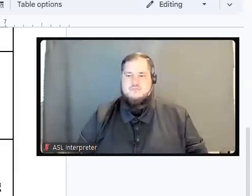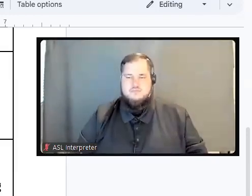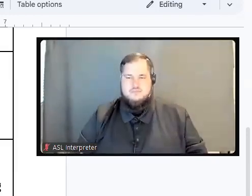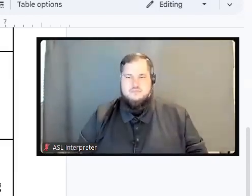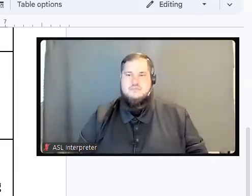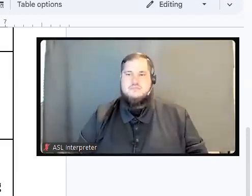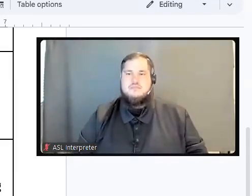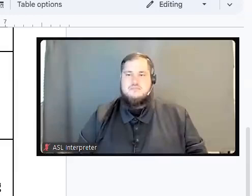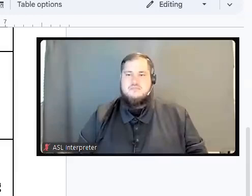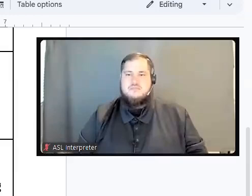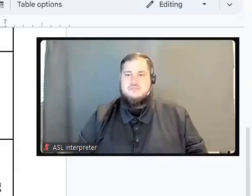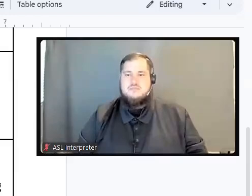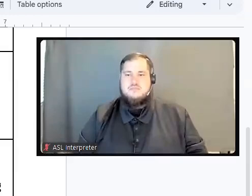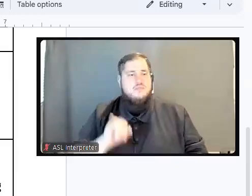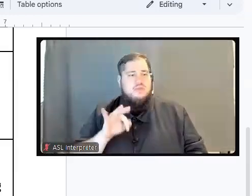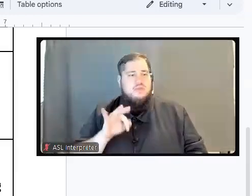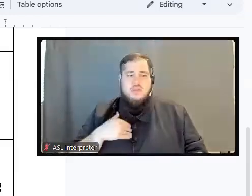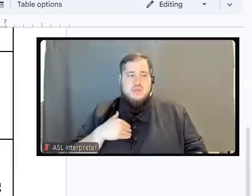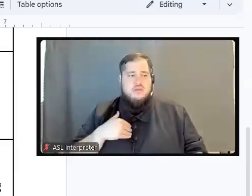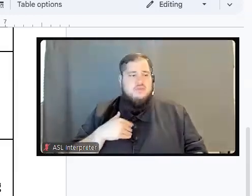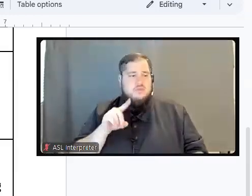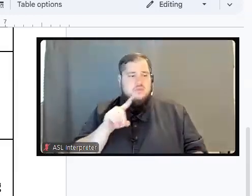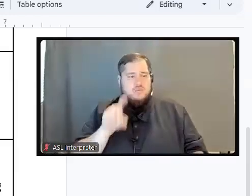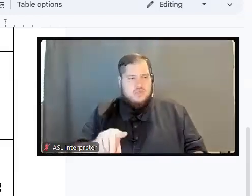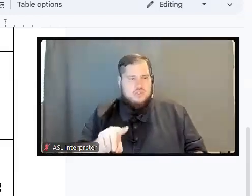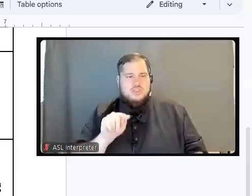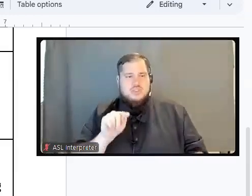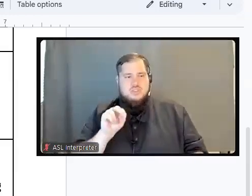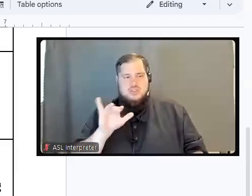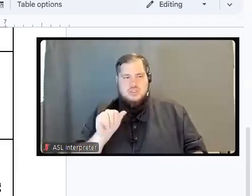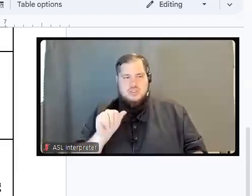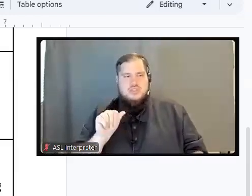And if you got any questions, Tanya, you can always text message me.